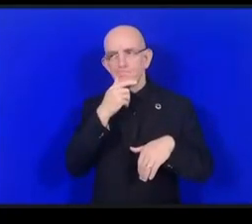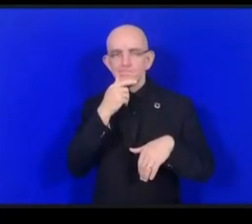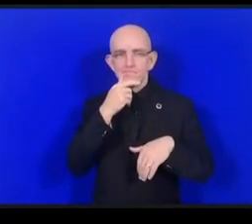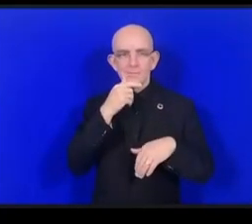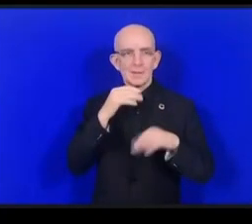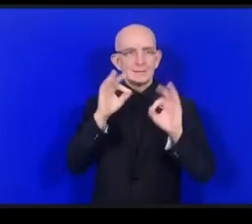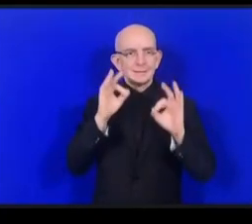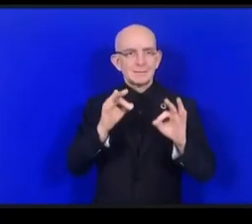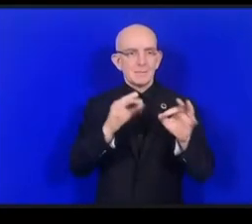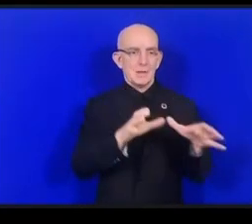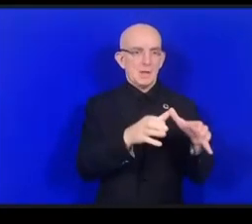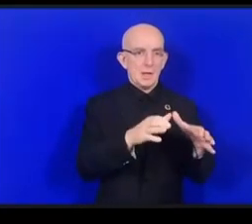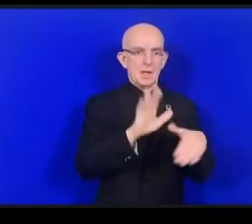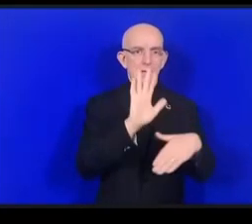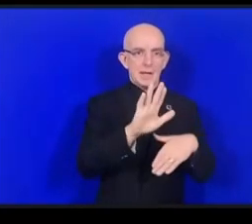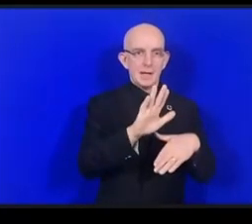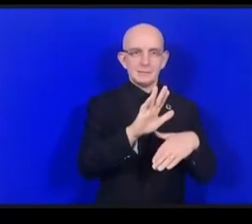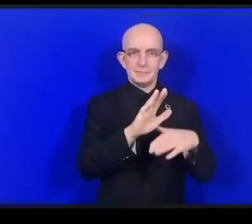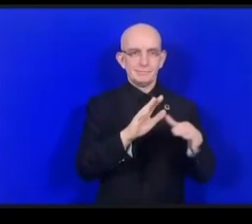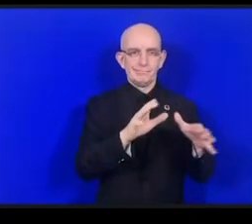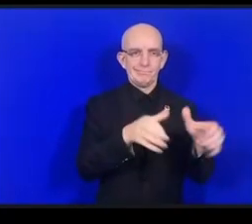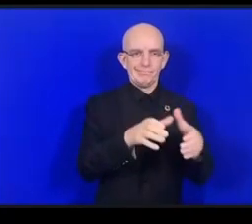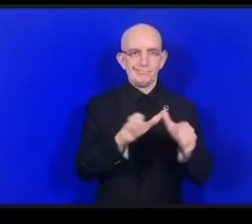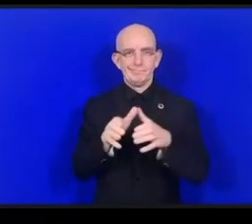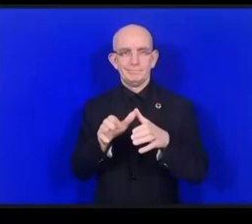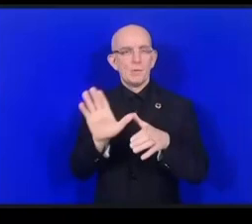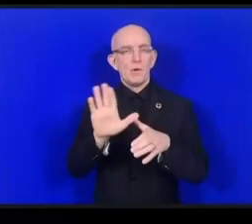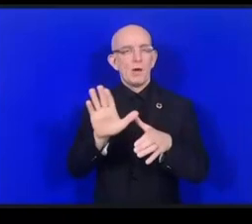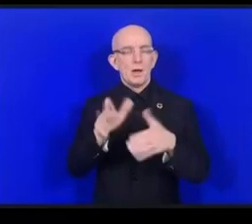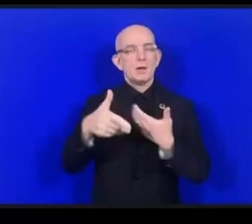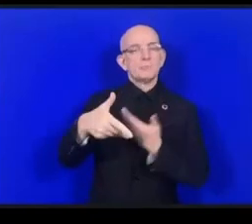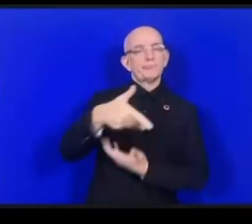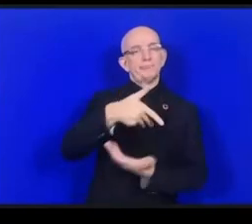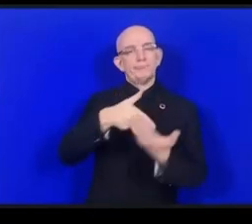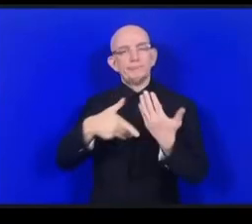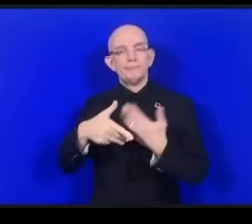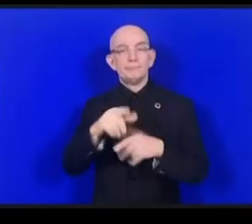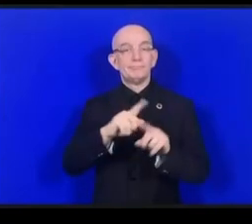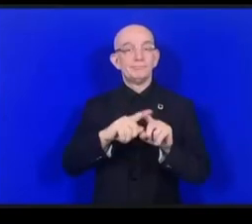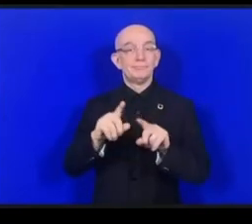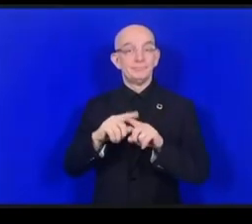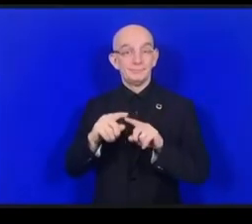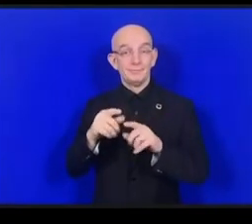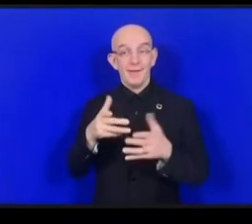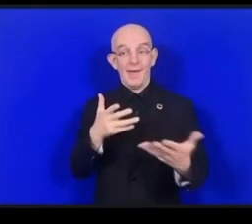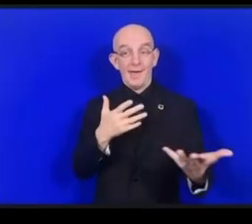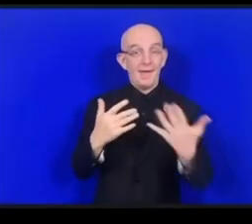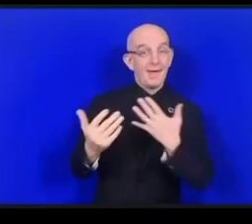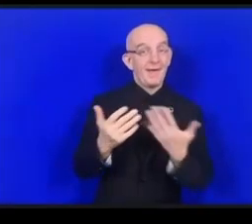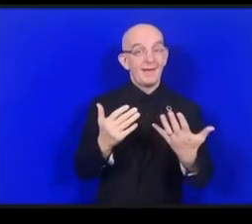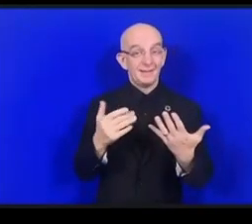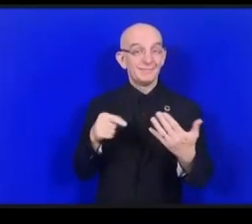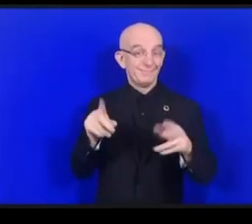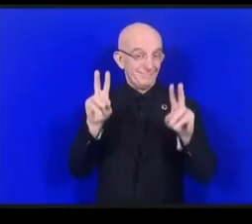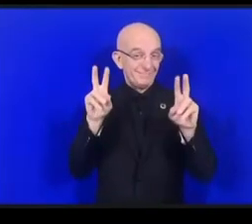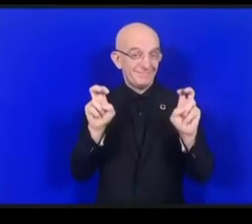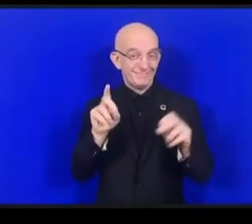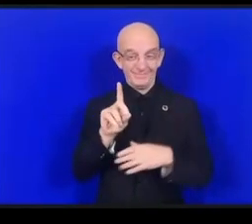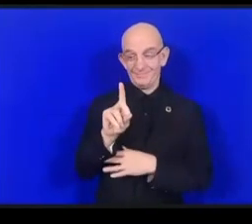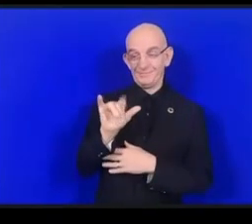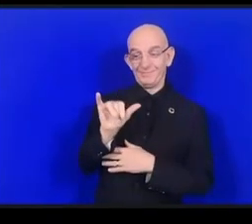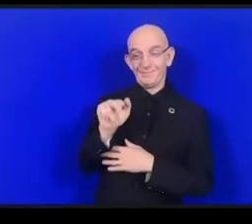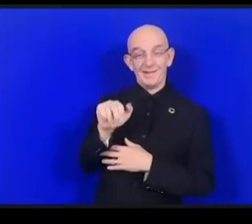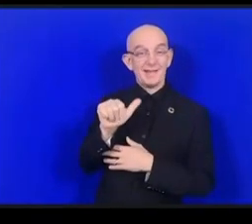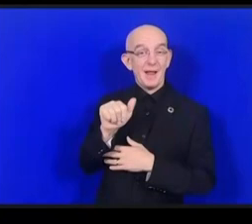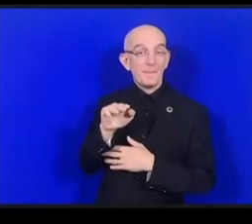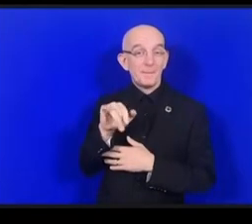have 28 of them. In the past few years, we tried to organize a session where each dynamic coalition